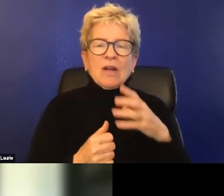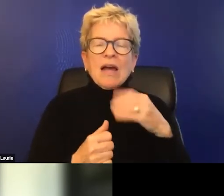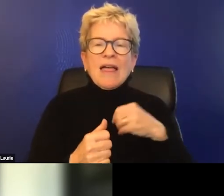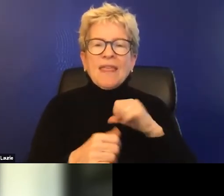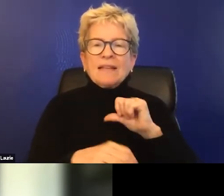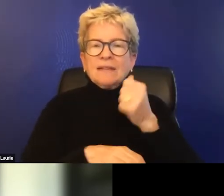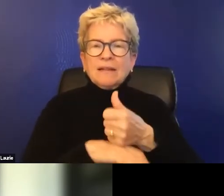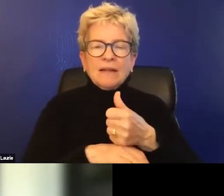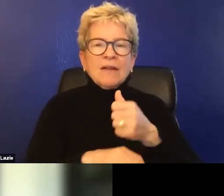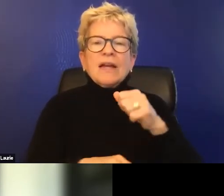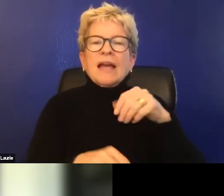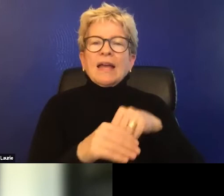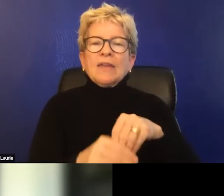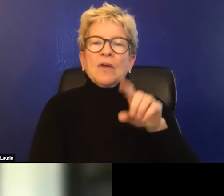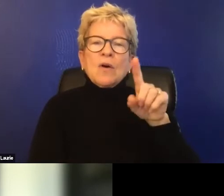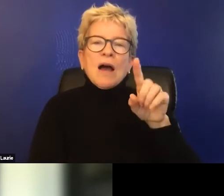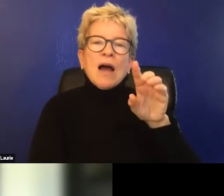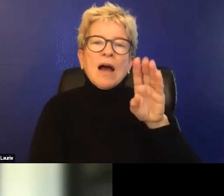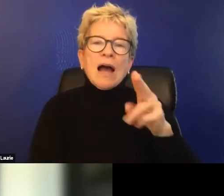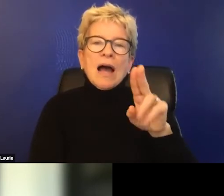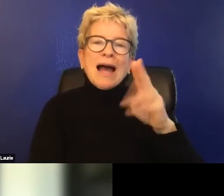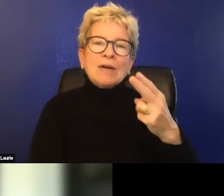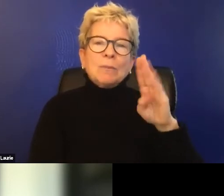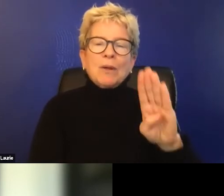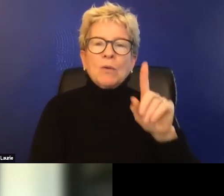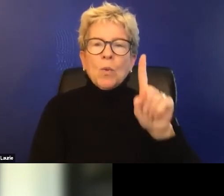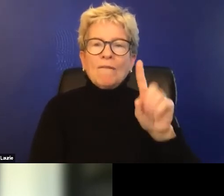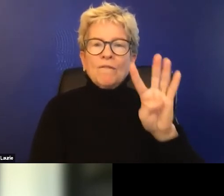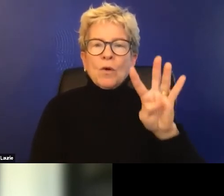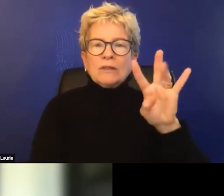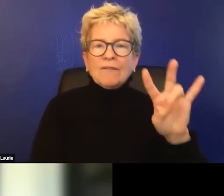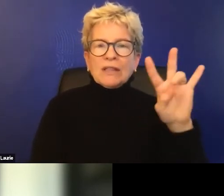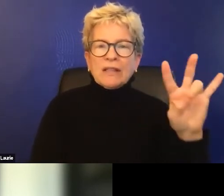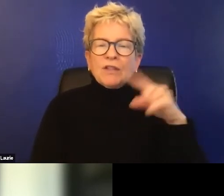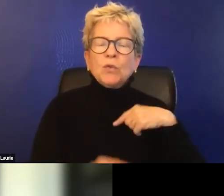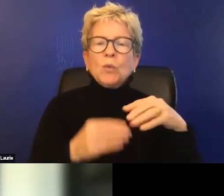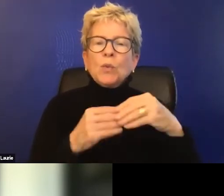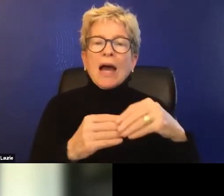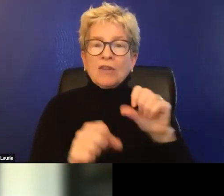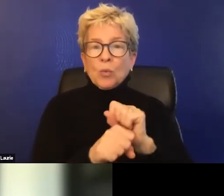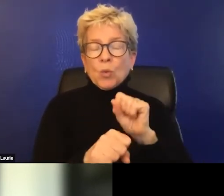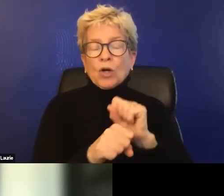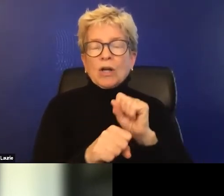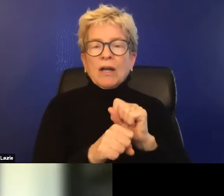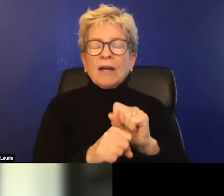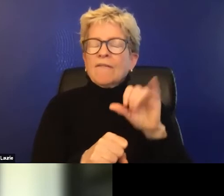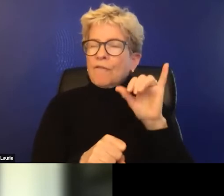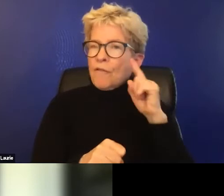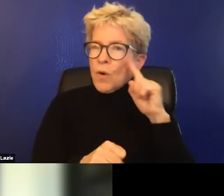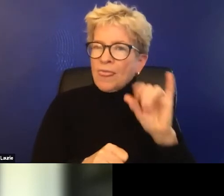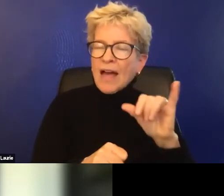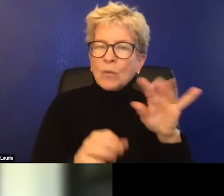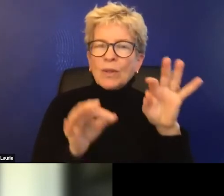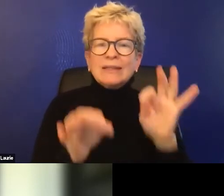Bill 1477 to guide the work of this CRIS committee. To that end, it was decided that every CRIS